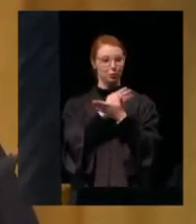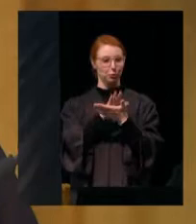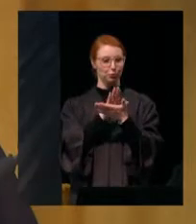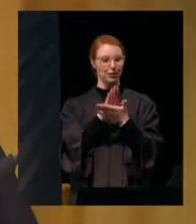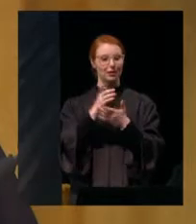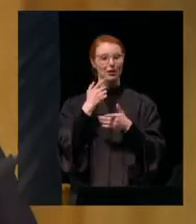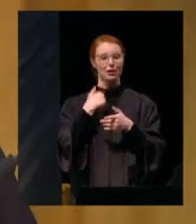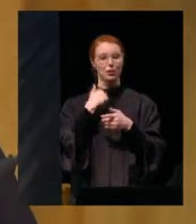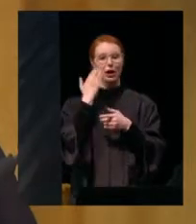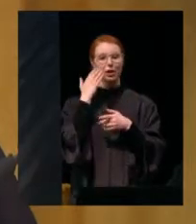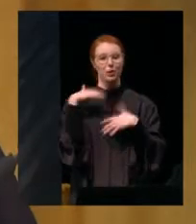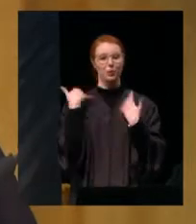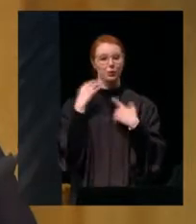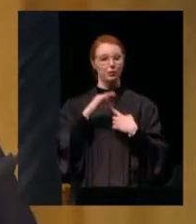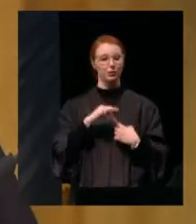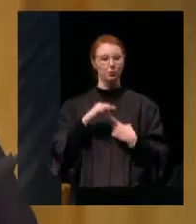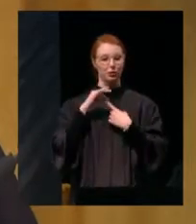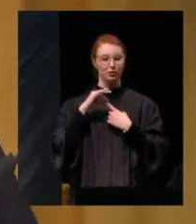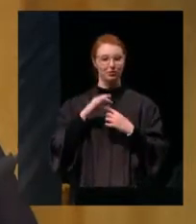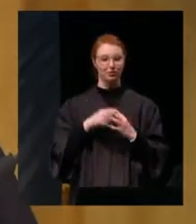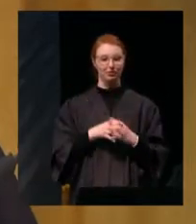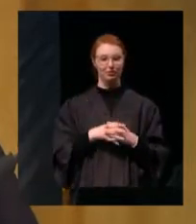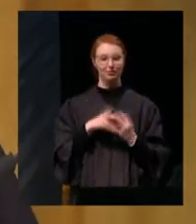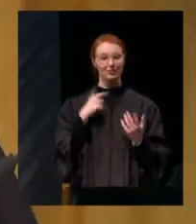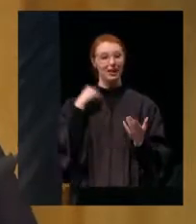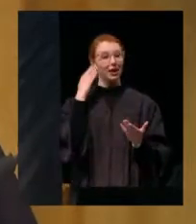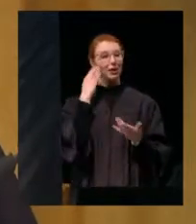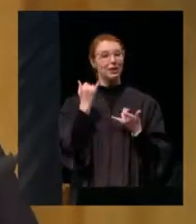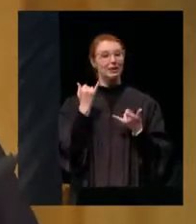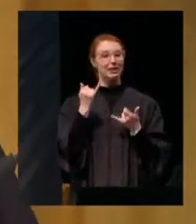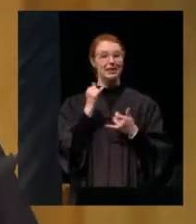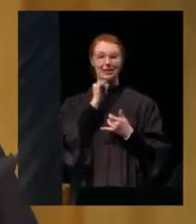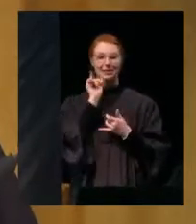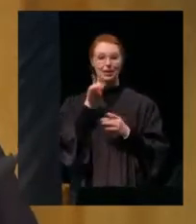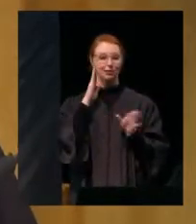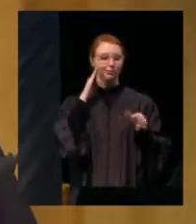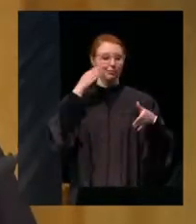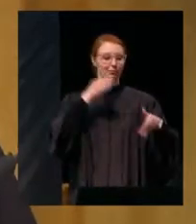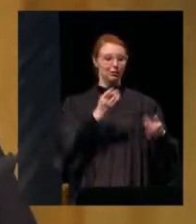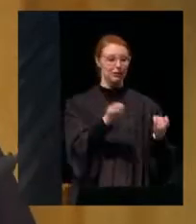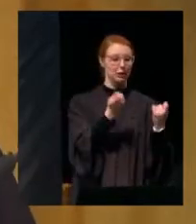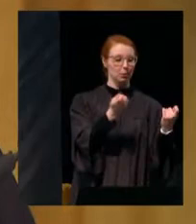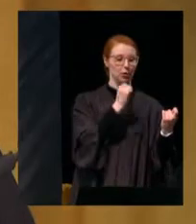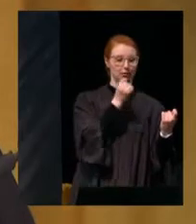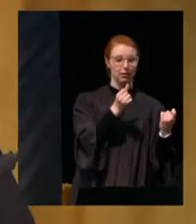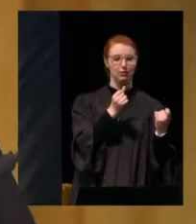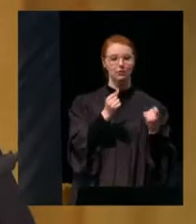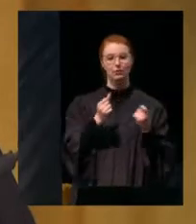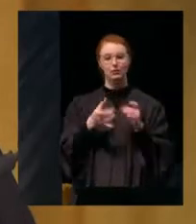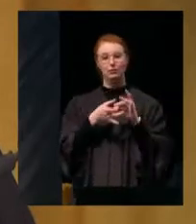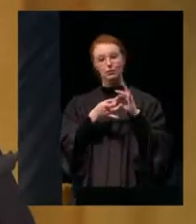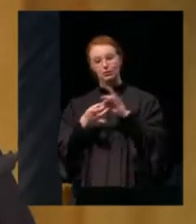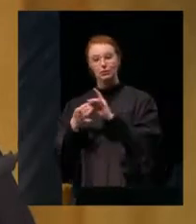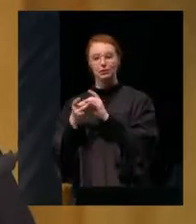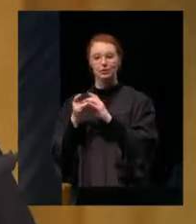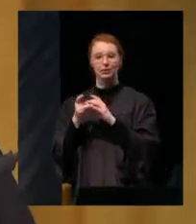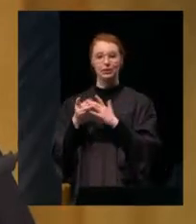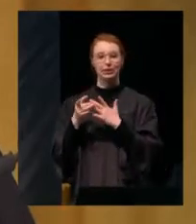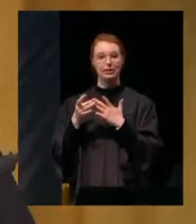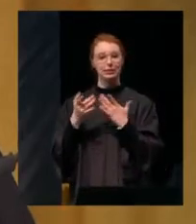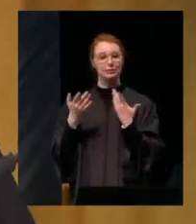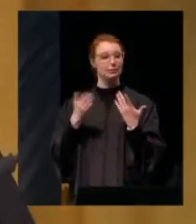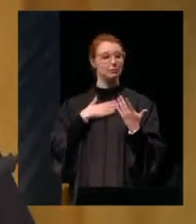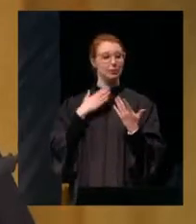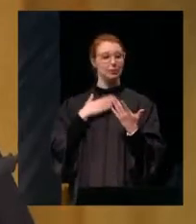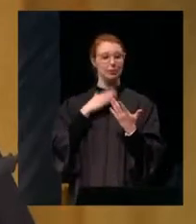know how truly special this is. I know that today isn't just about the ceremony, but it's about celebrating the culmination